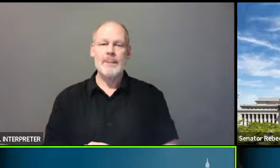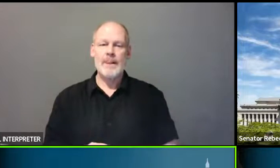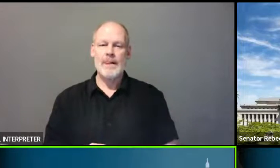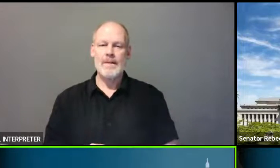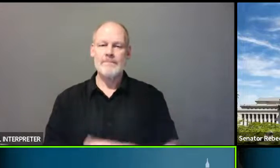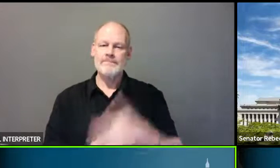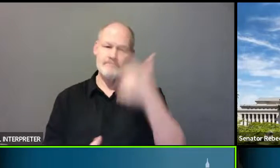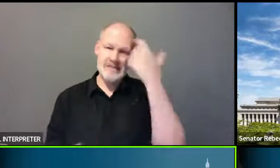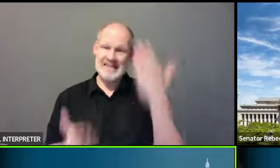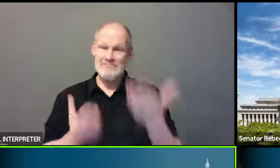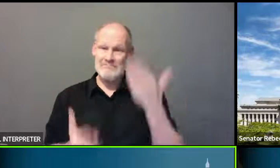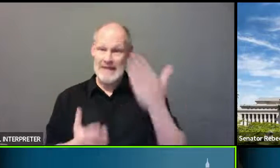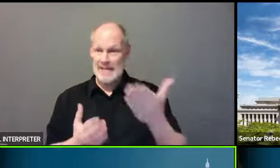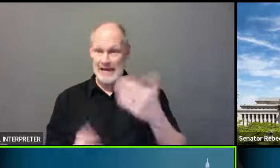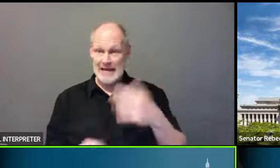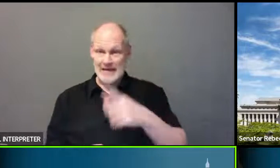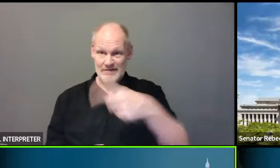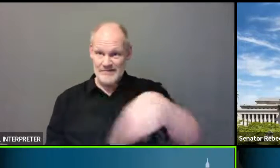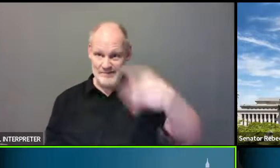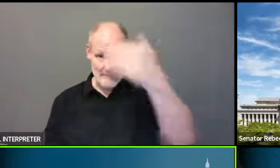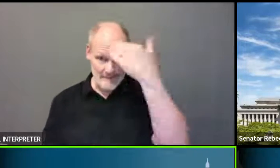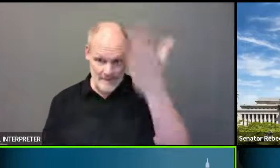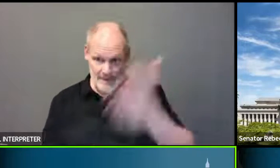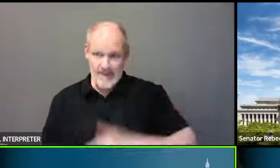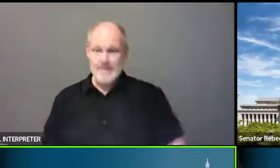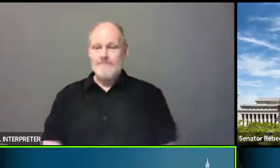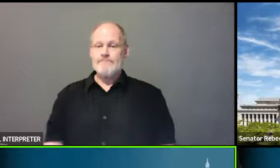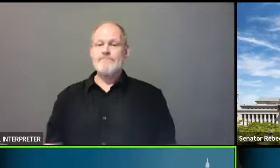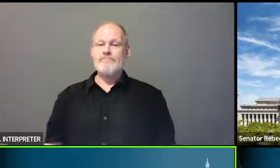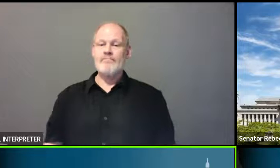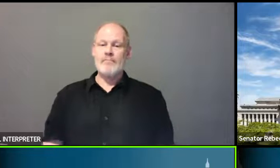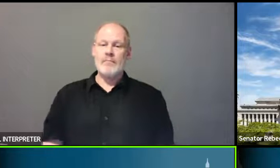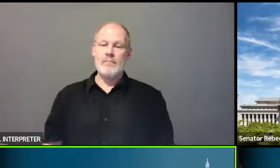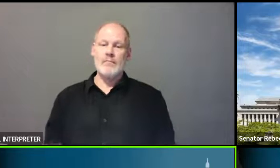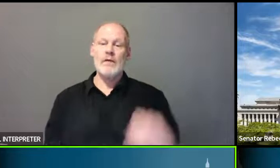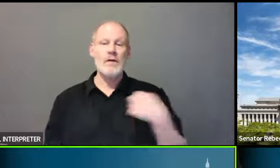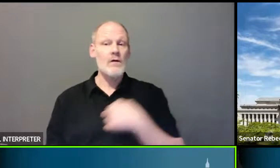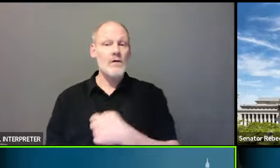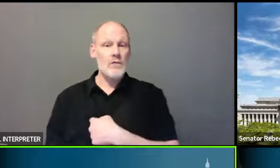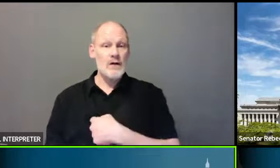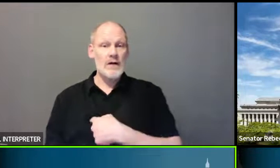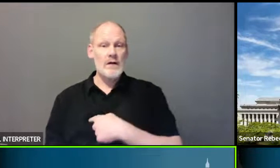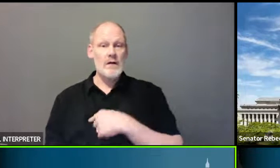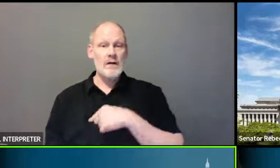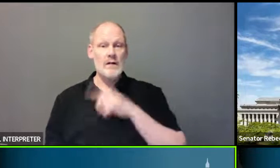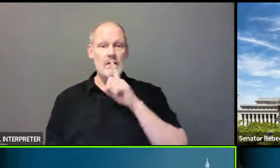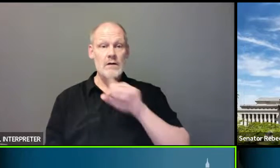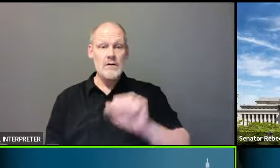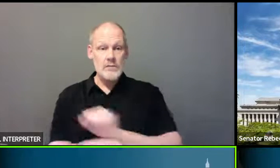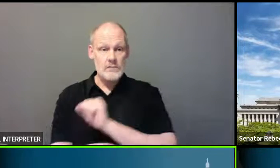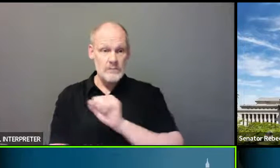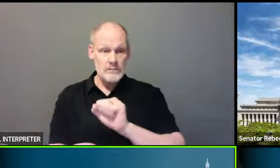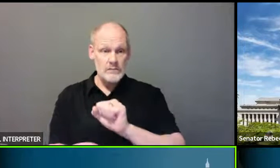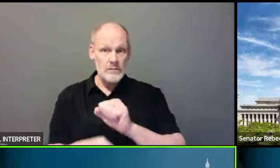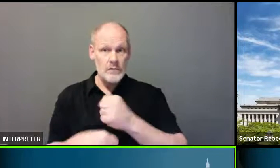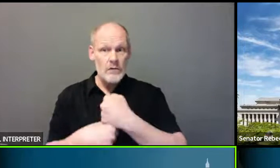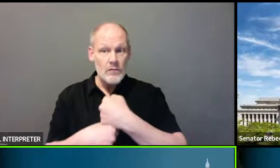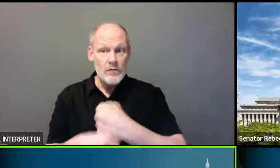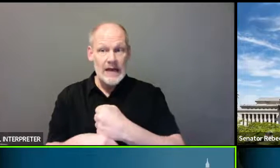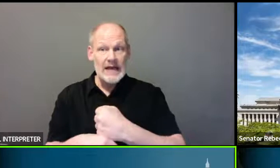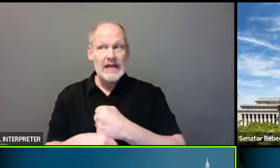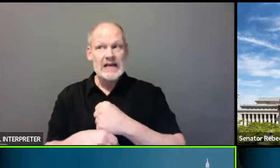mind, but we are creating an unusual